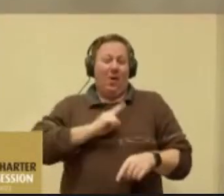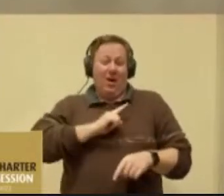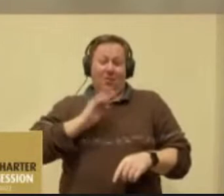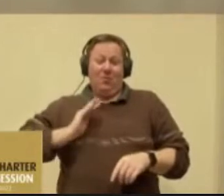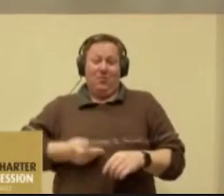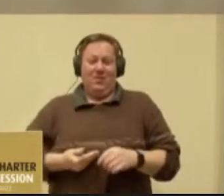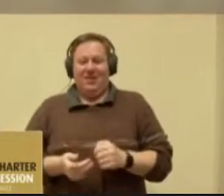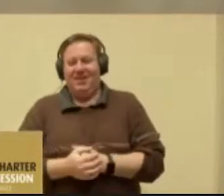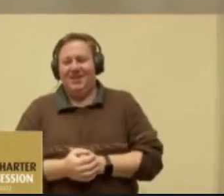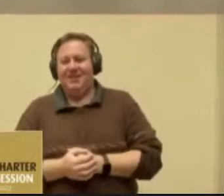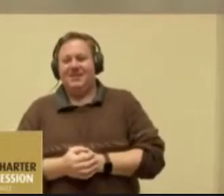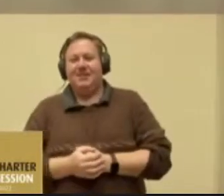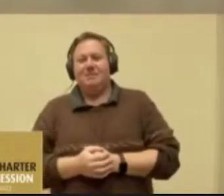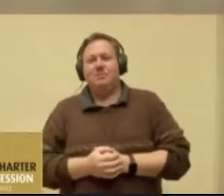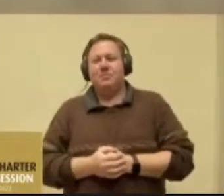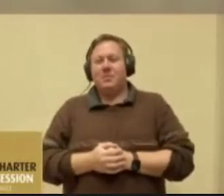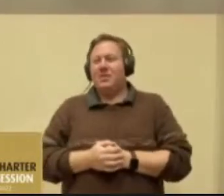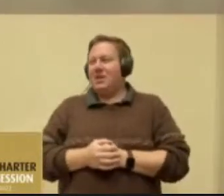and then